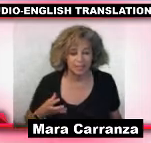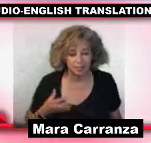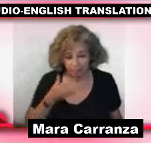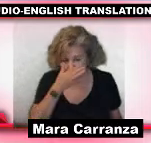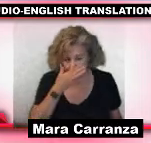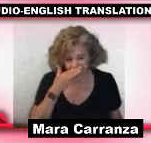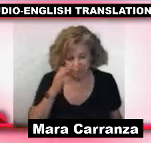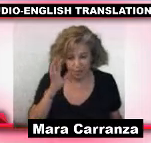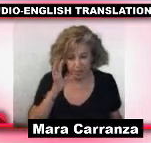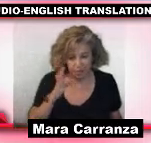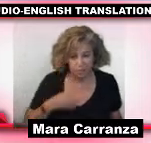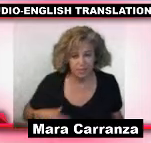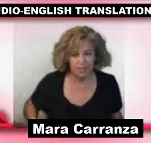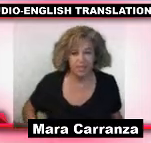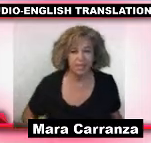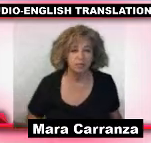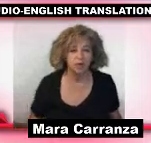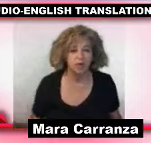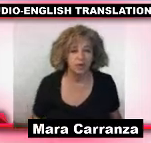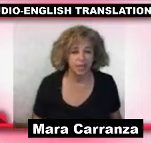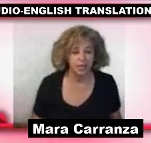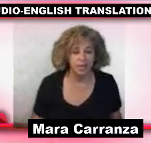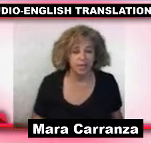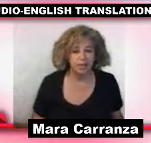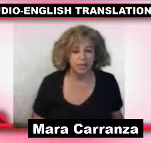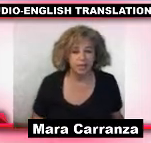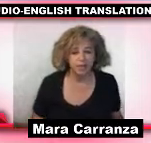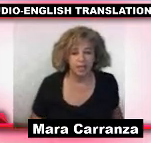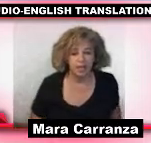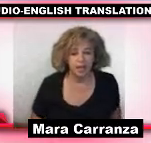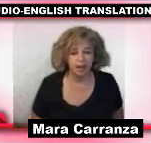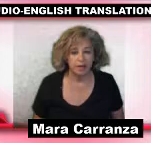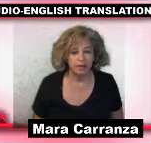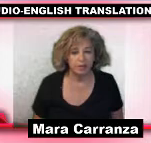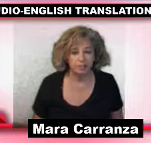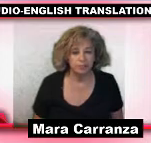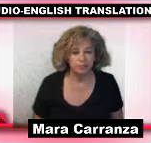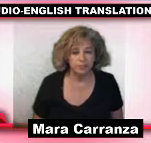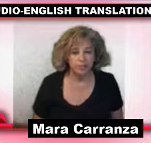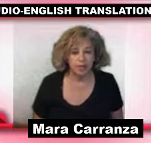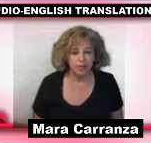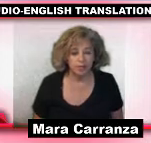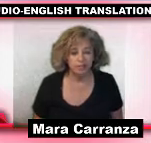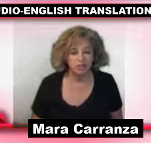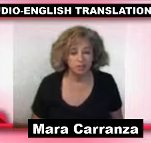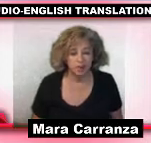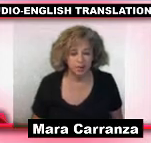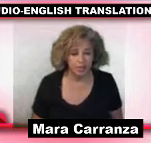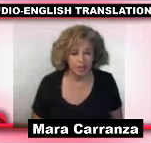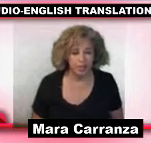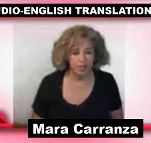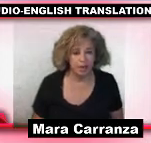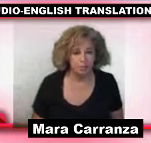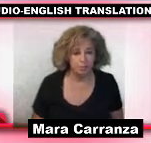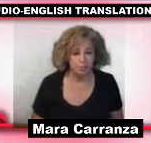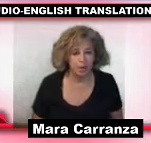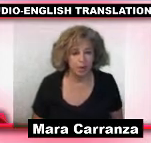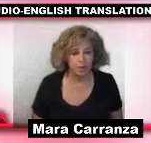this one today regarding the Central